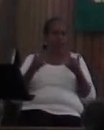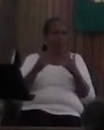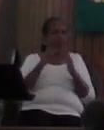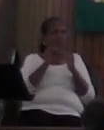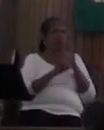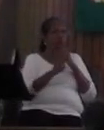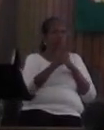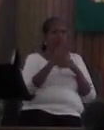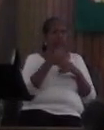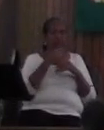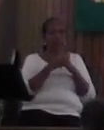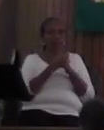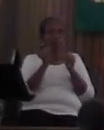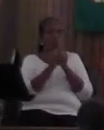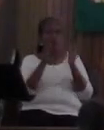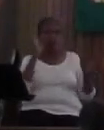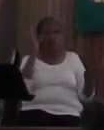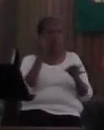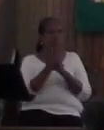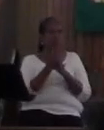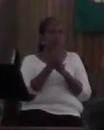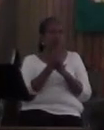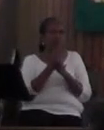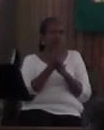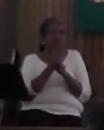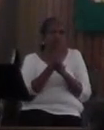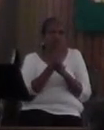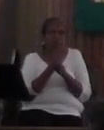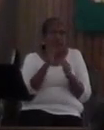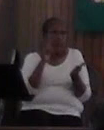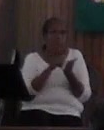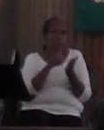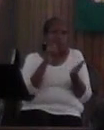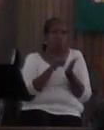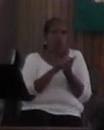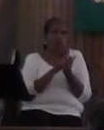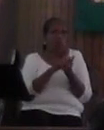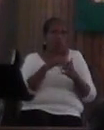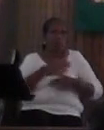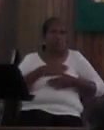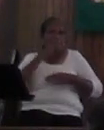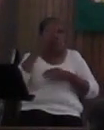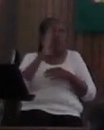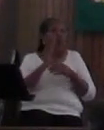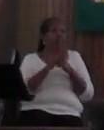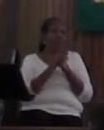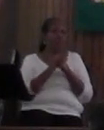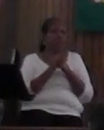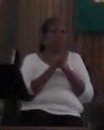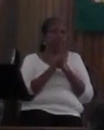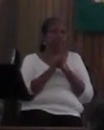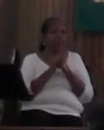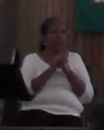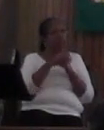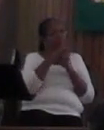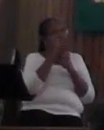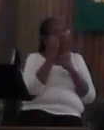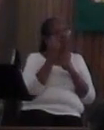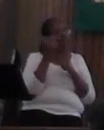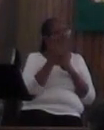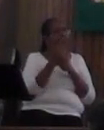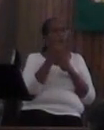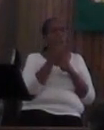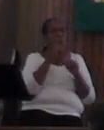6 tells us that without faith, it is impossible to please God. Because anyone